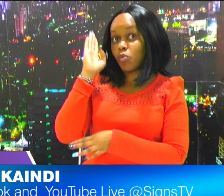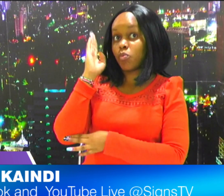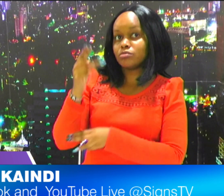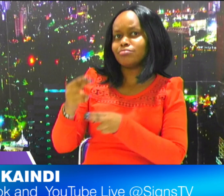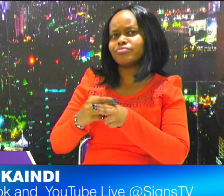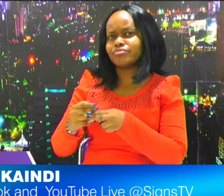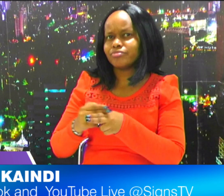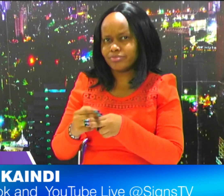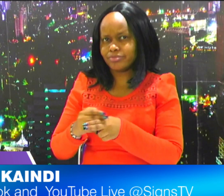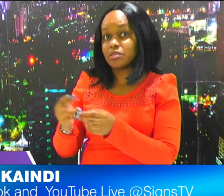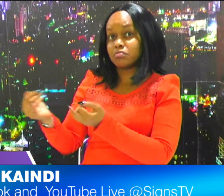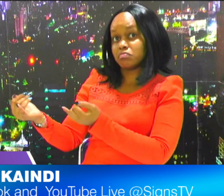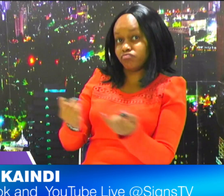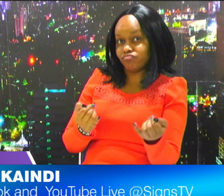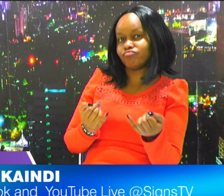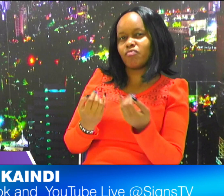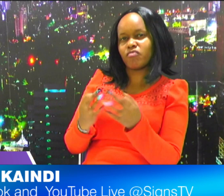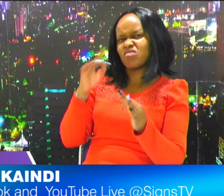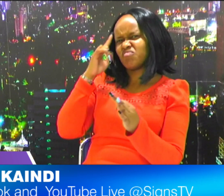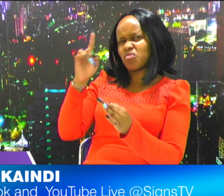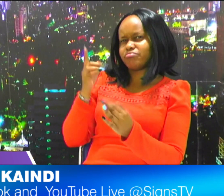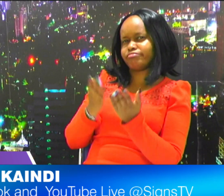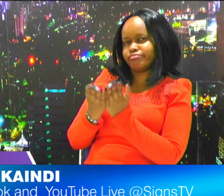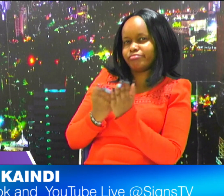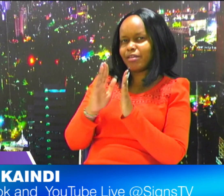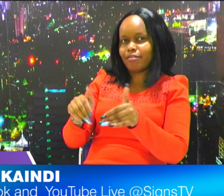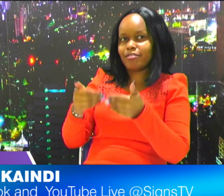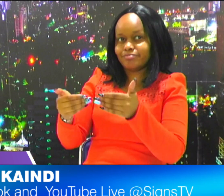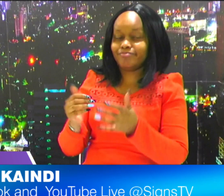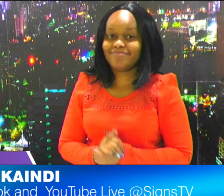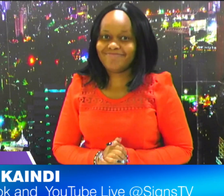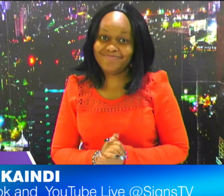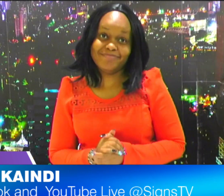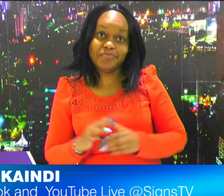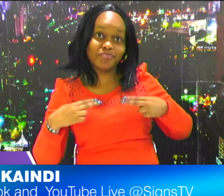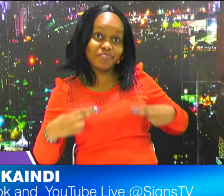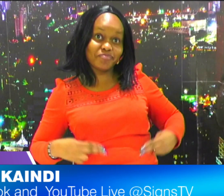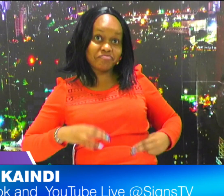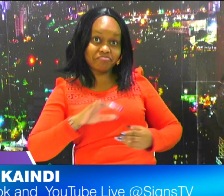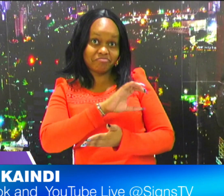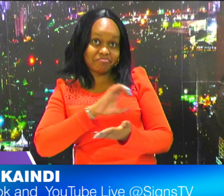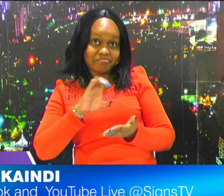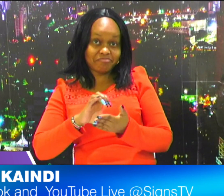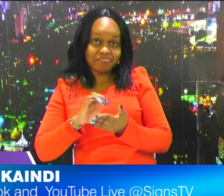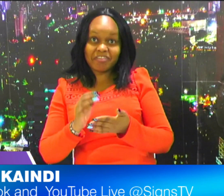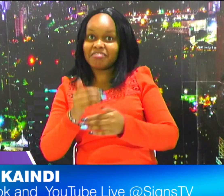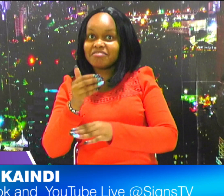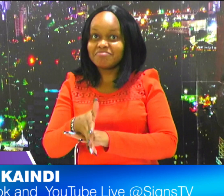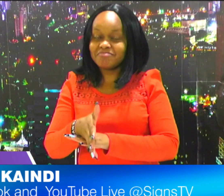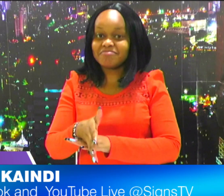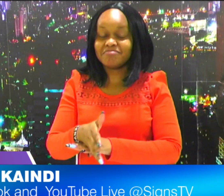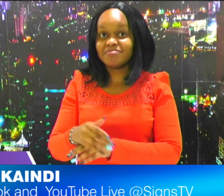Public Service Cabinet Secretary Moses Kuria has announced that the government will soon introduce a fee for